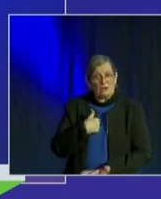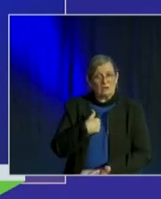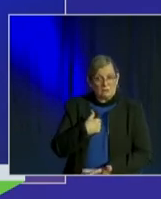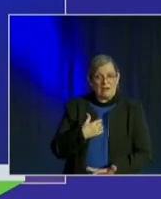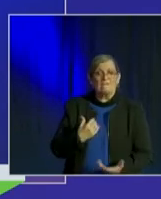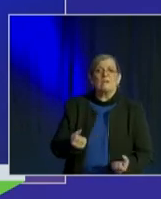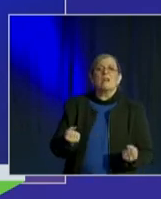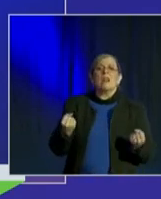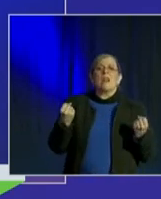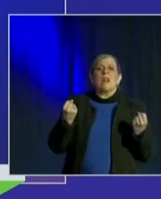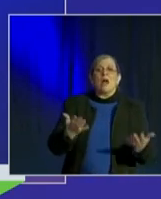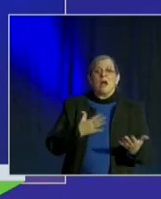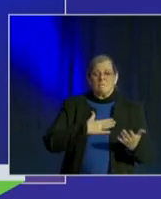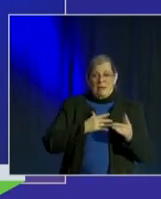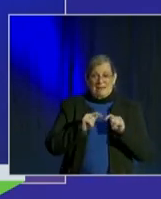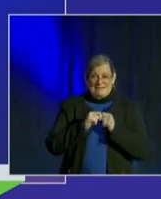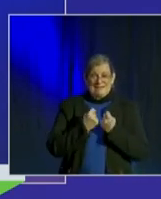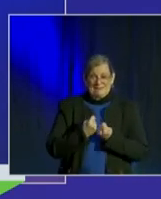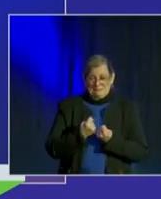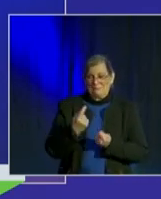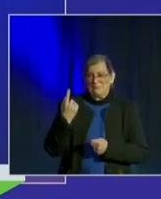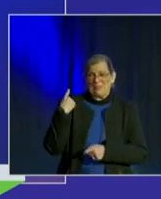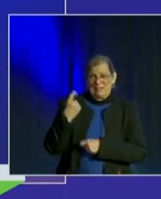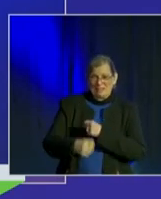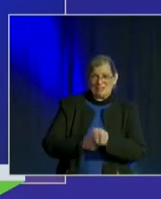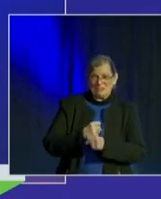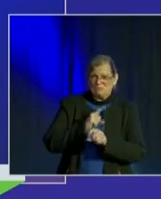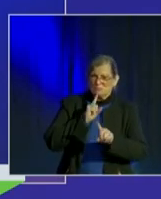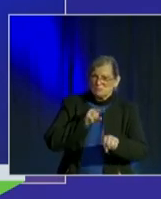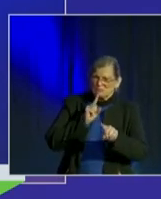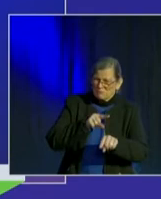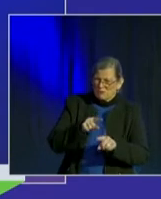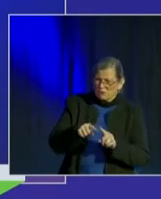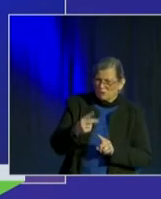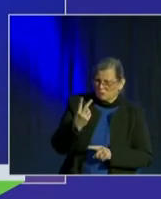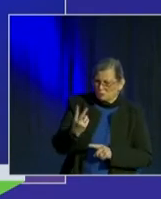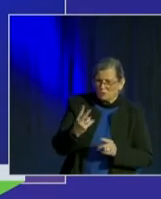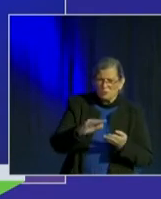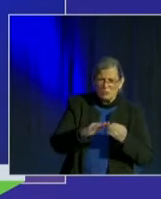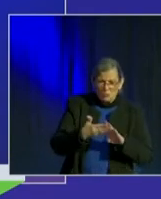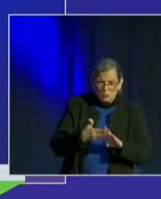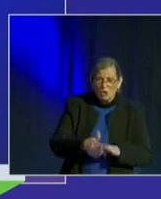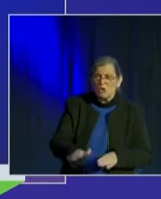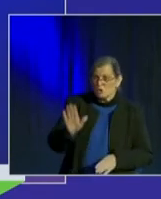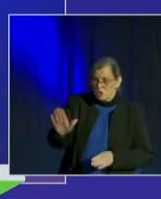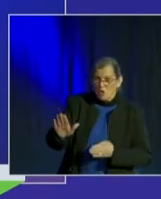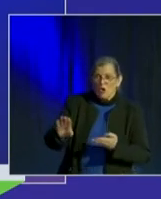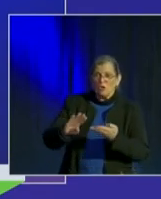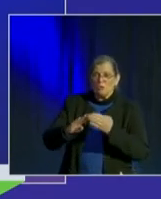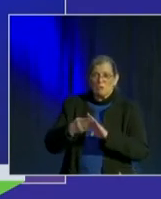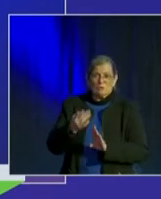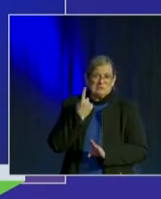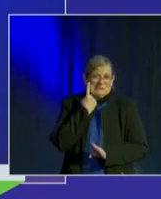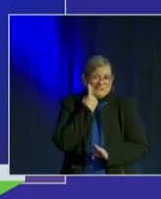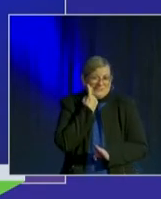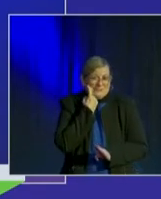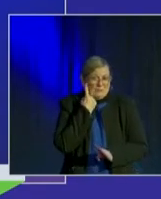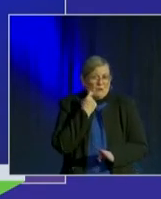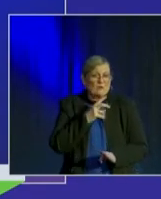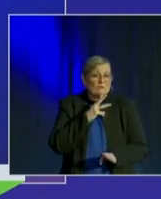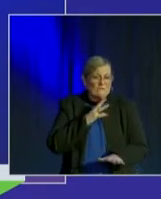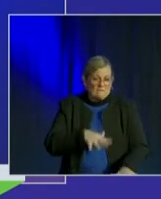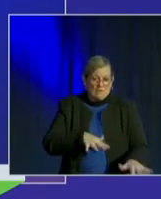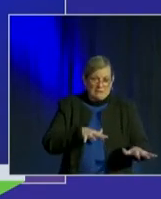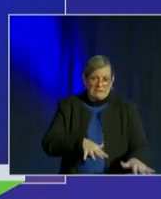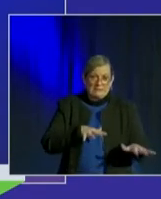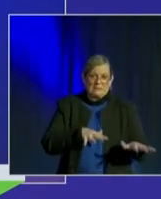my team members in the last year responded to 2 communities recently because of flooding with